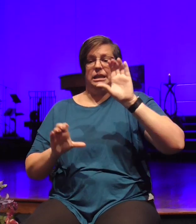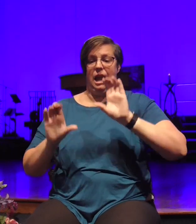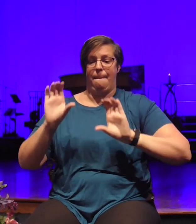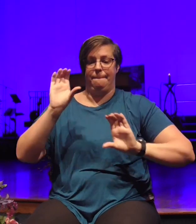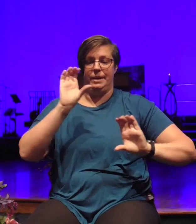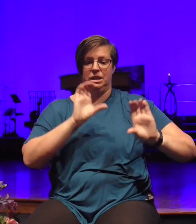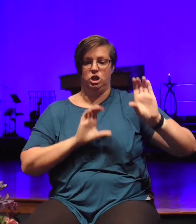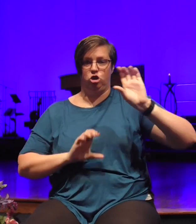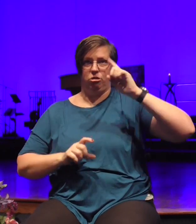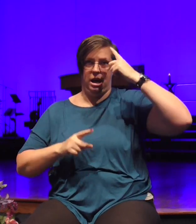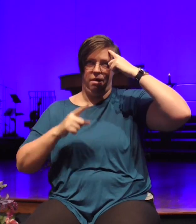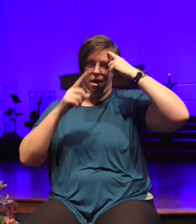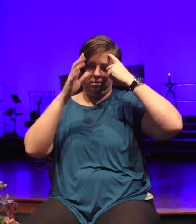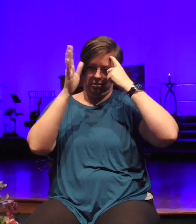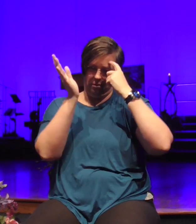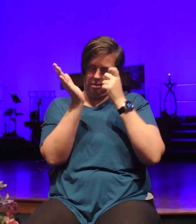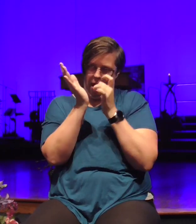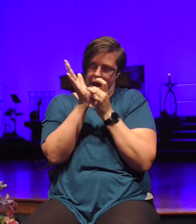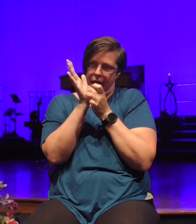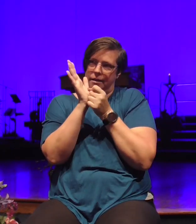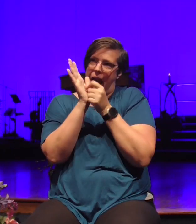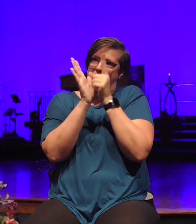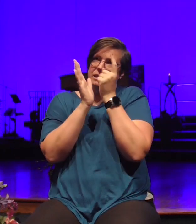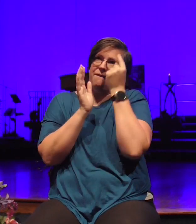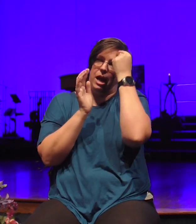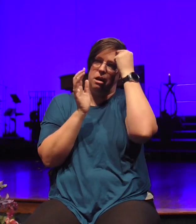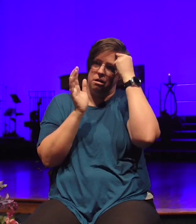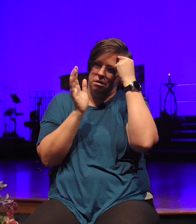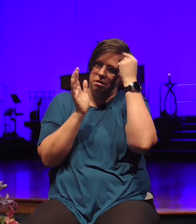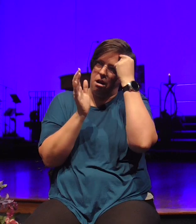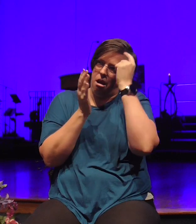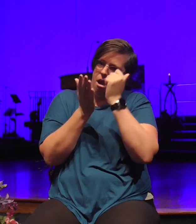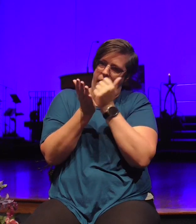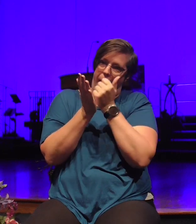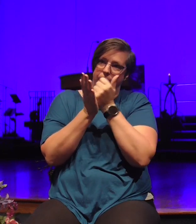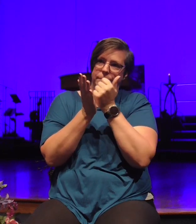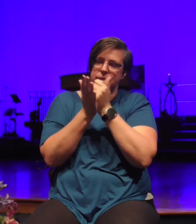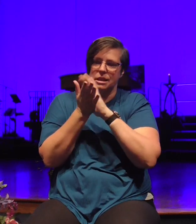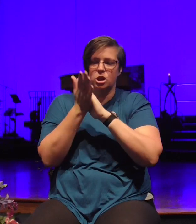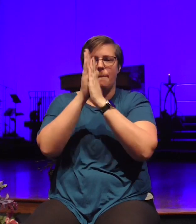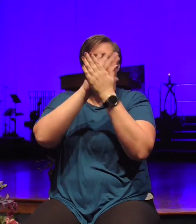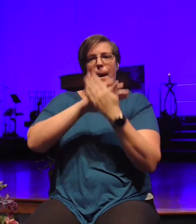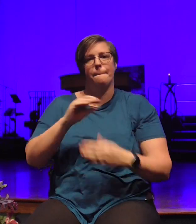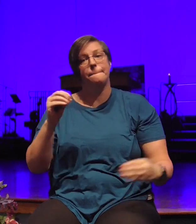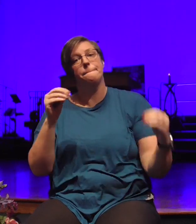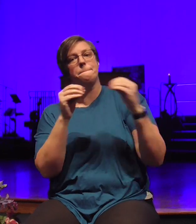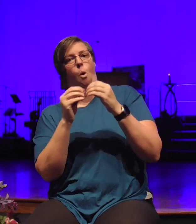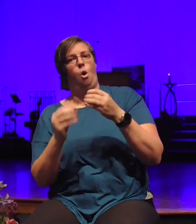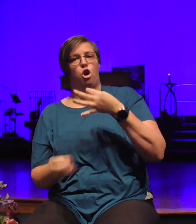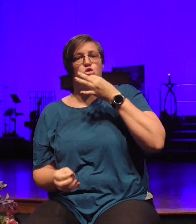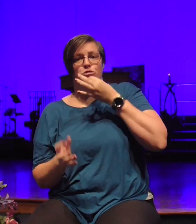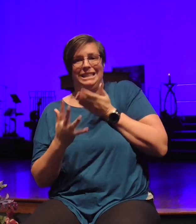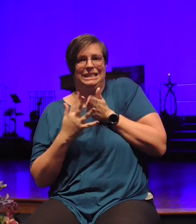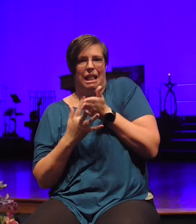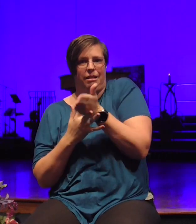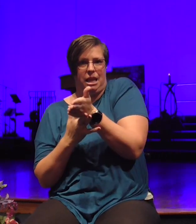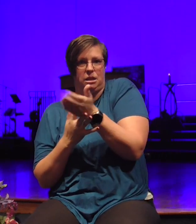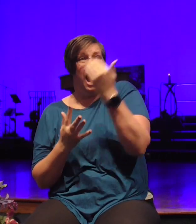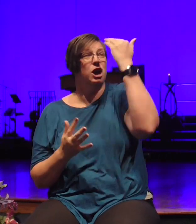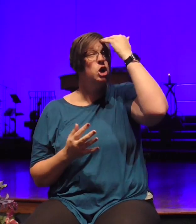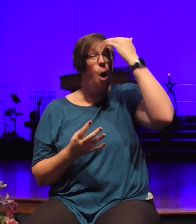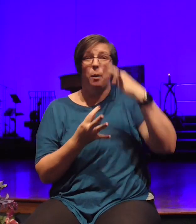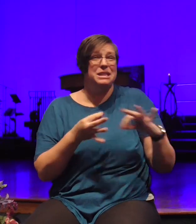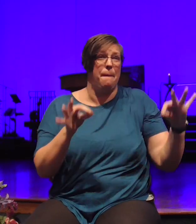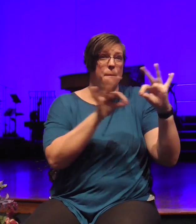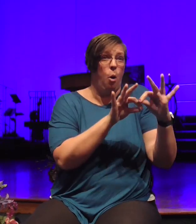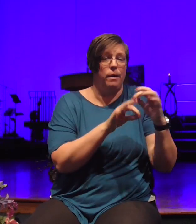our brains and our bodies helps us to be more resilient. And so I knew that it was important, but I wasn't in a place